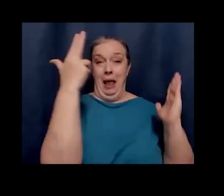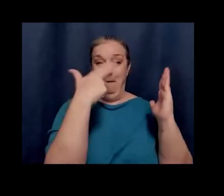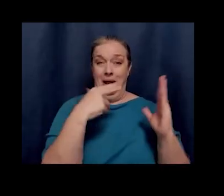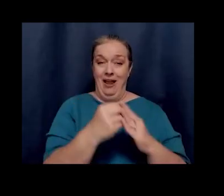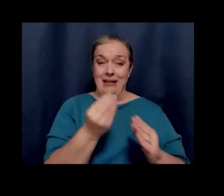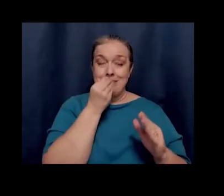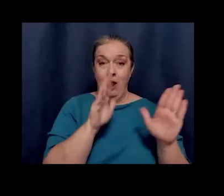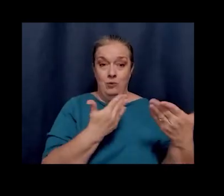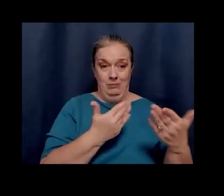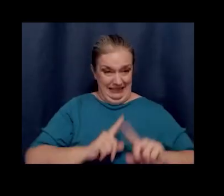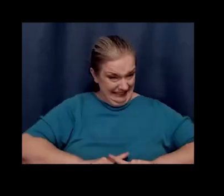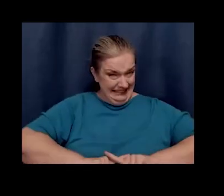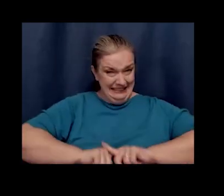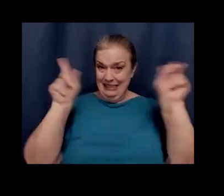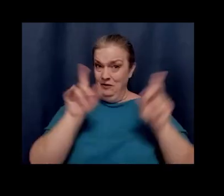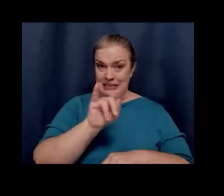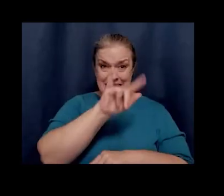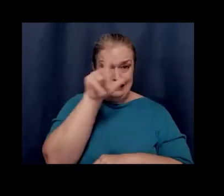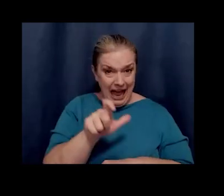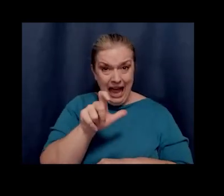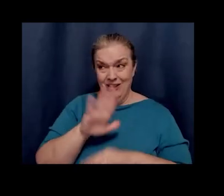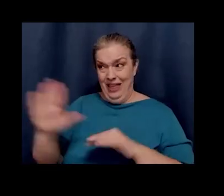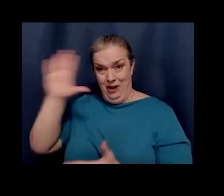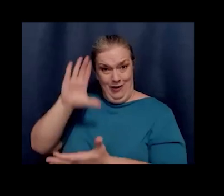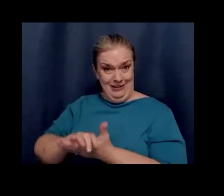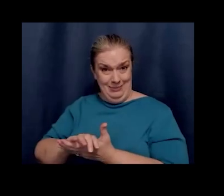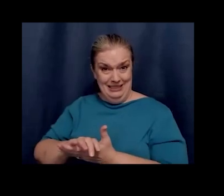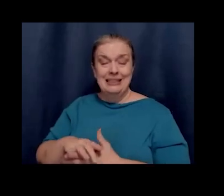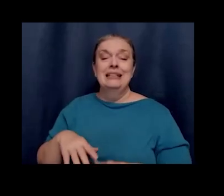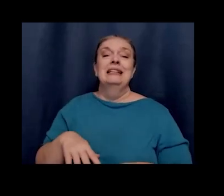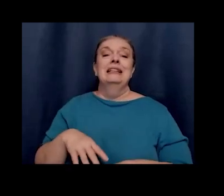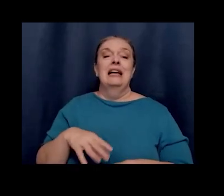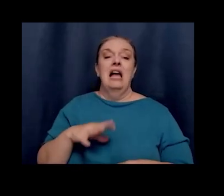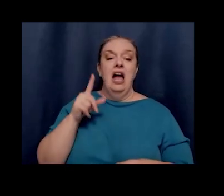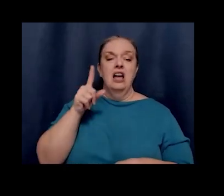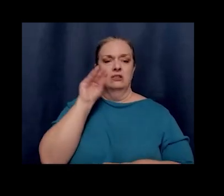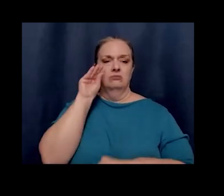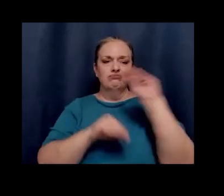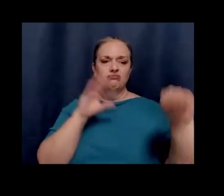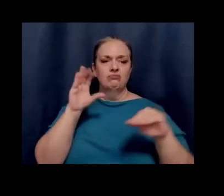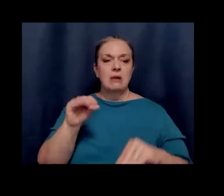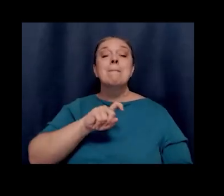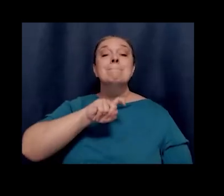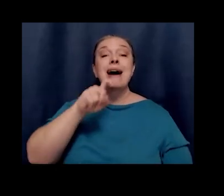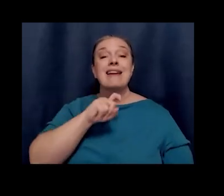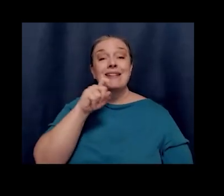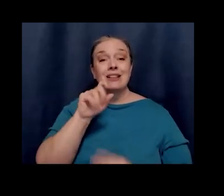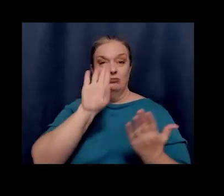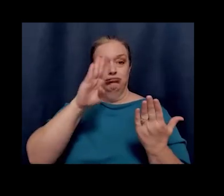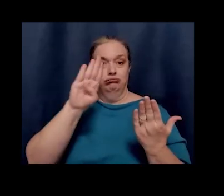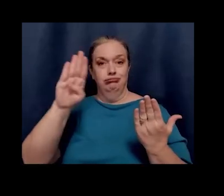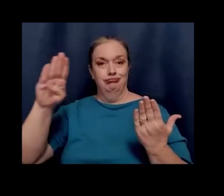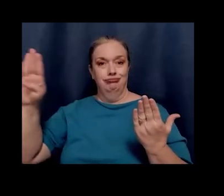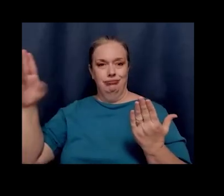a totally different style and color palette than her husband. And she has actually inserted corrugated metal into